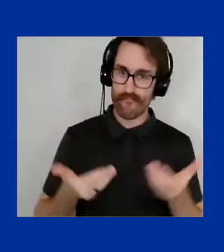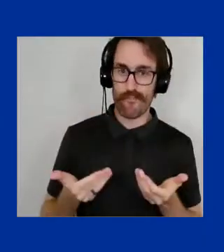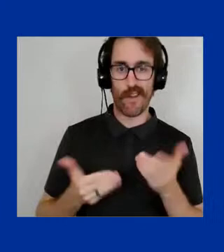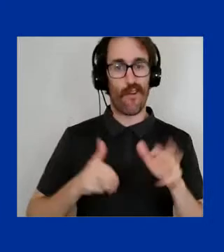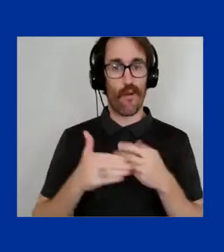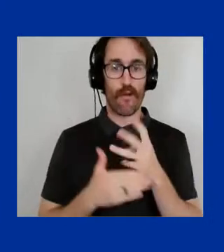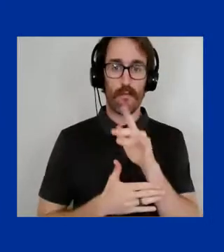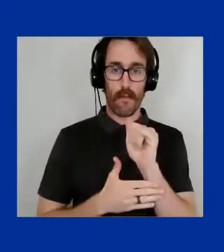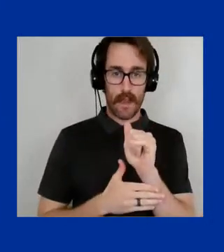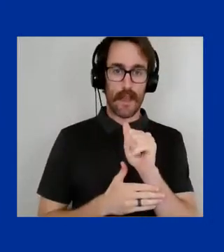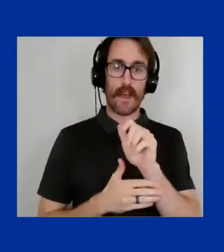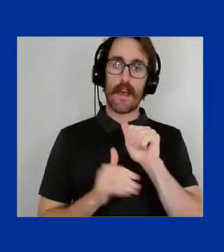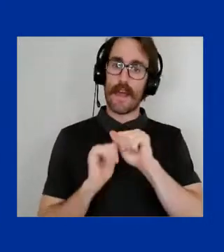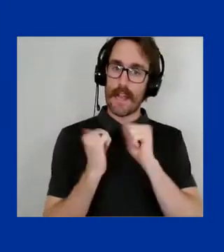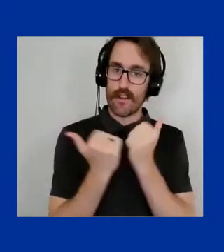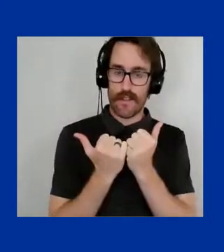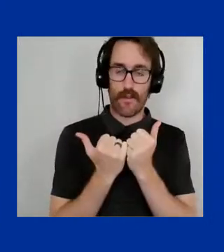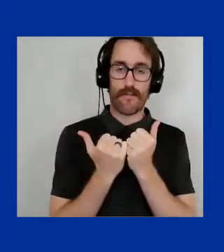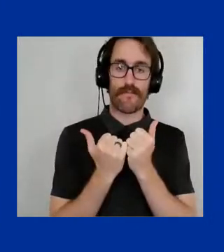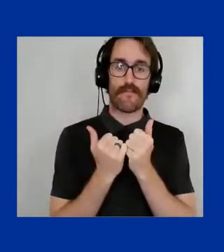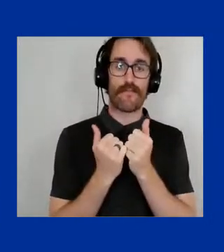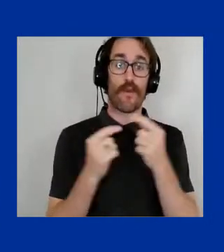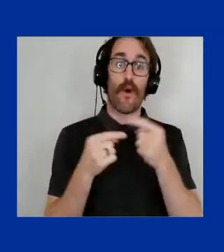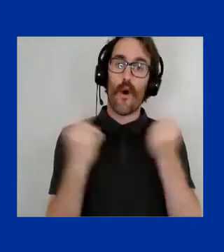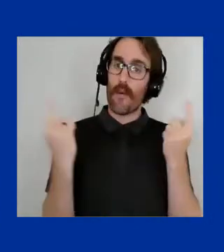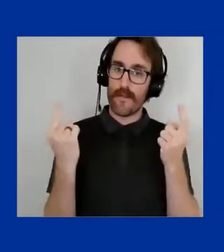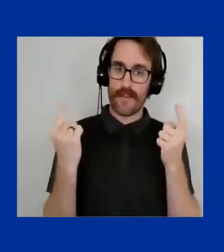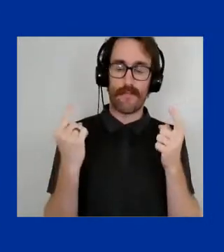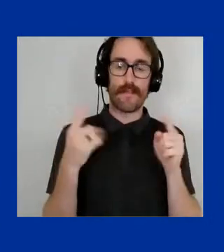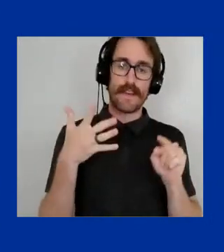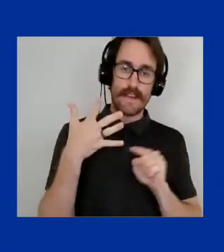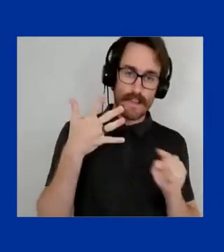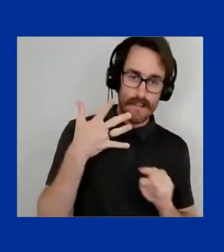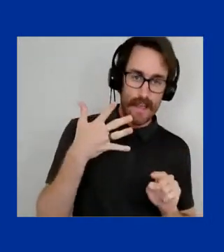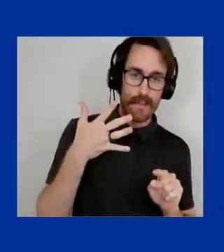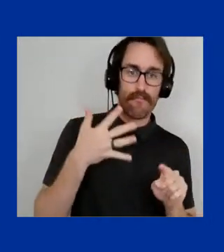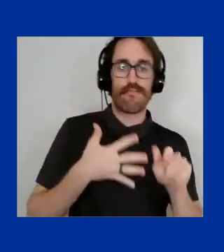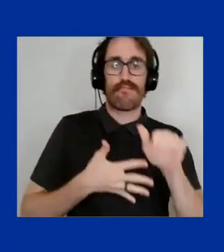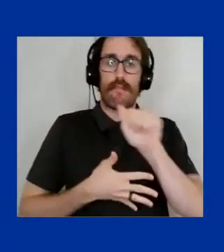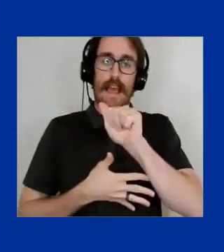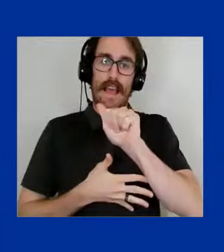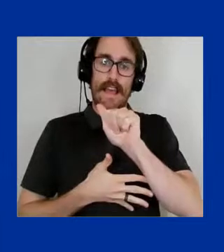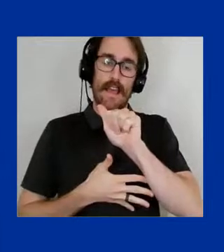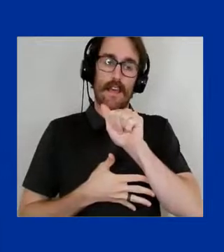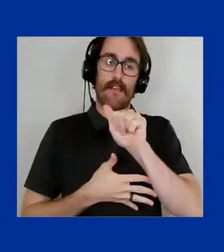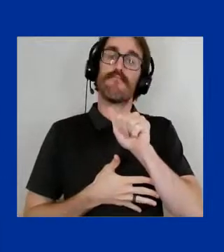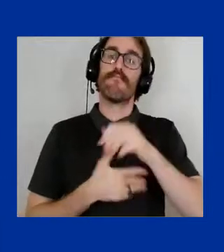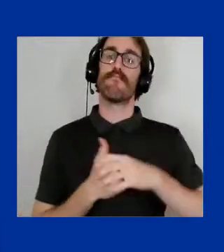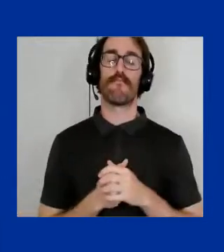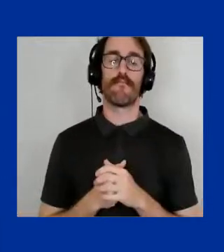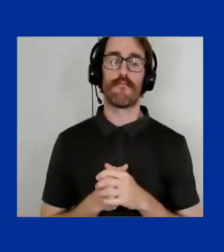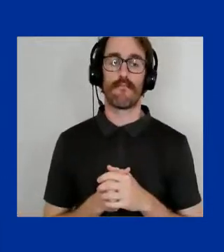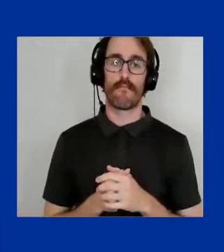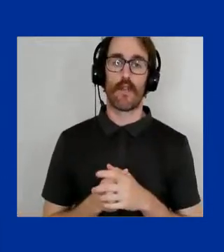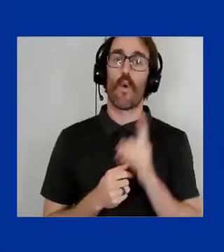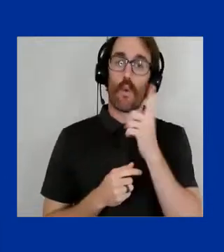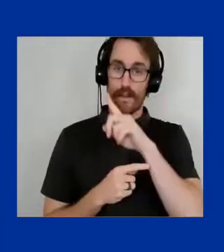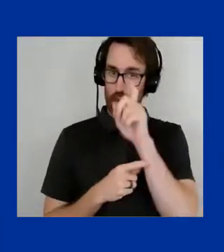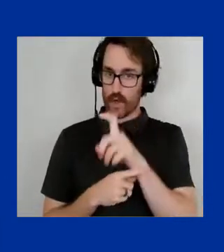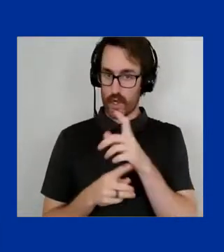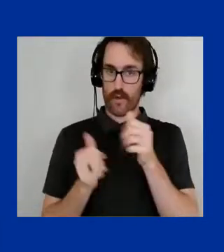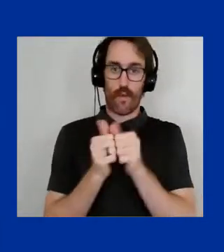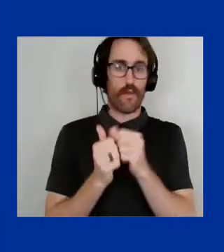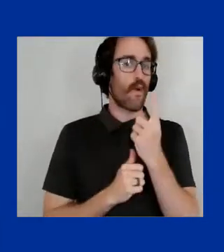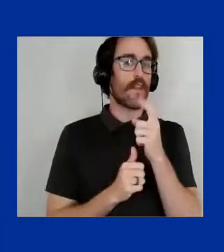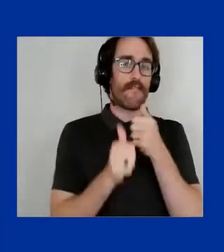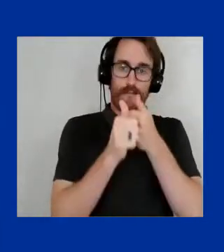Media agency in reverse alphabetical order today. You may ask one question with one follow-up. Nous allons maintenant répondre aux questions des médias en